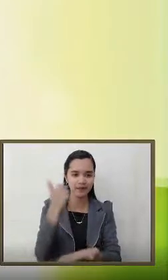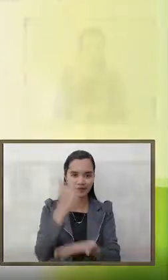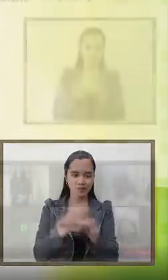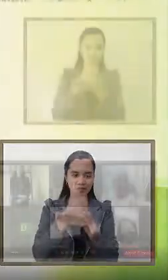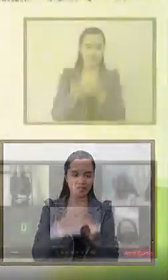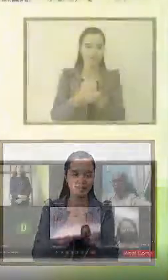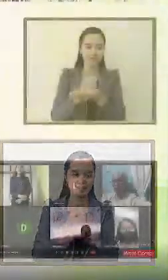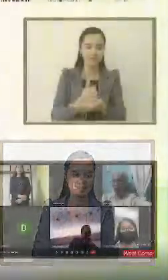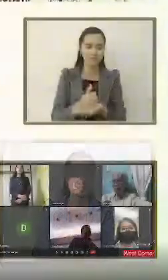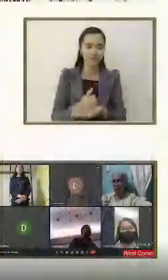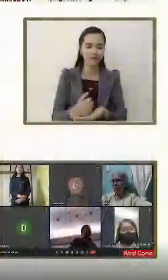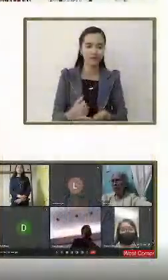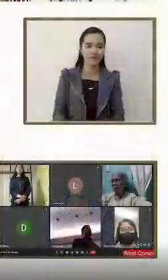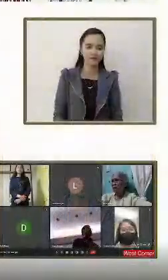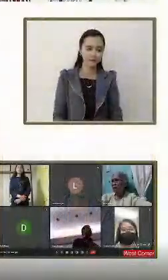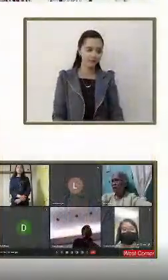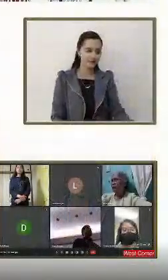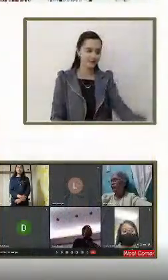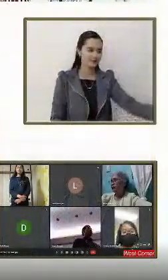done. Amen. Remain standing, please.